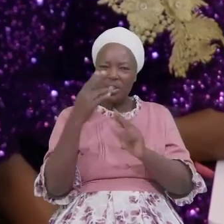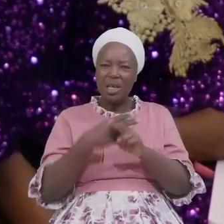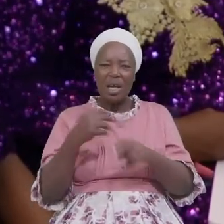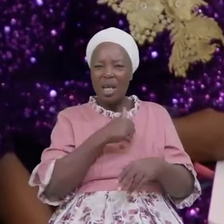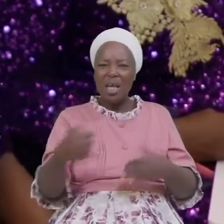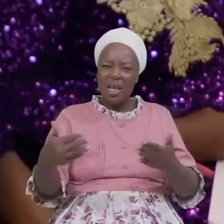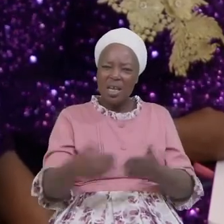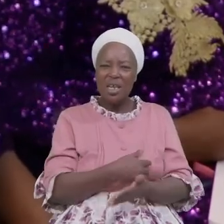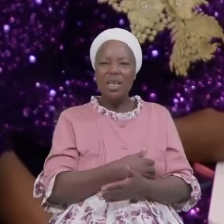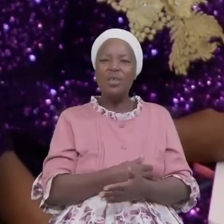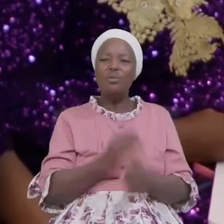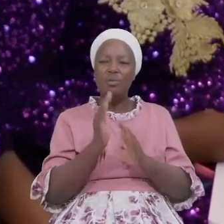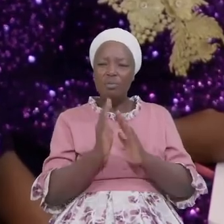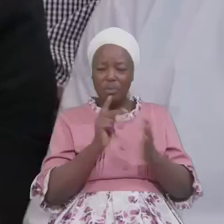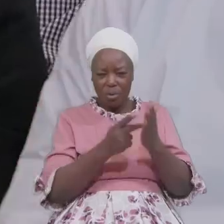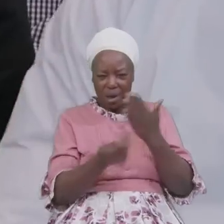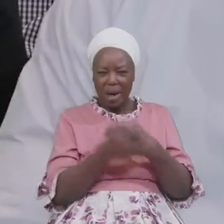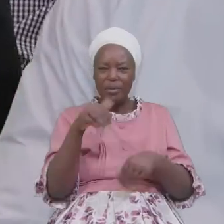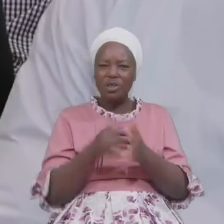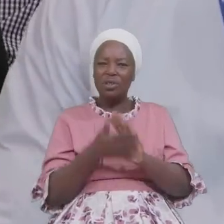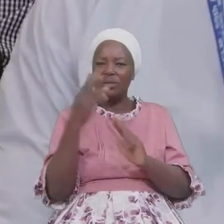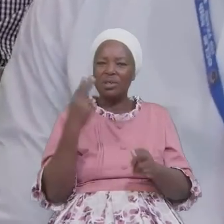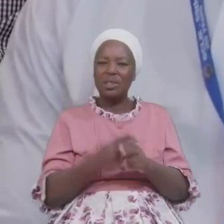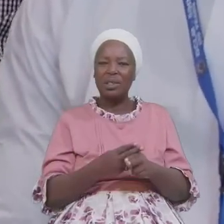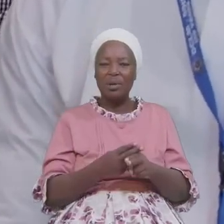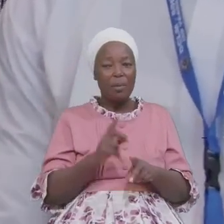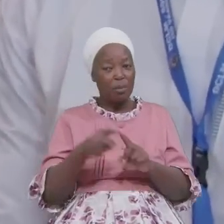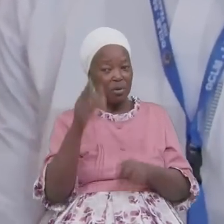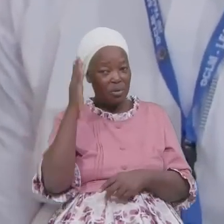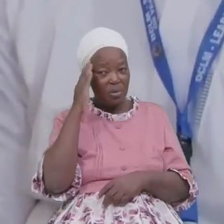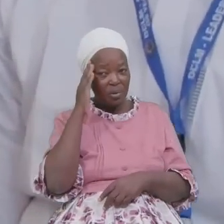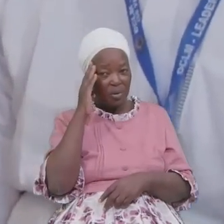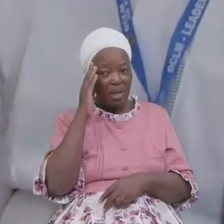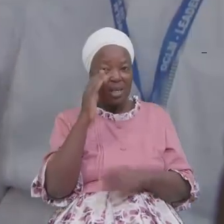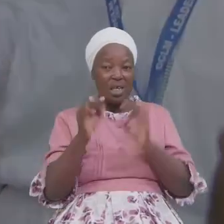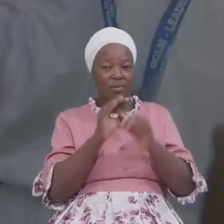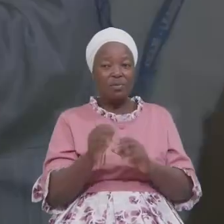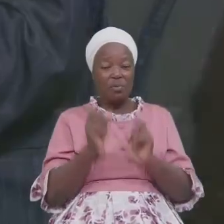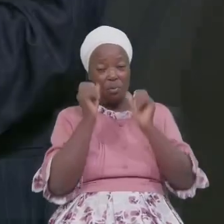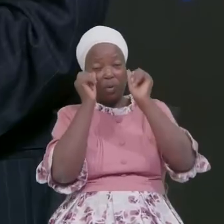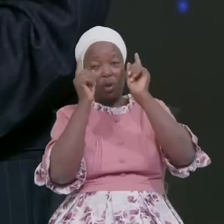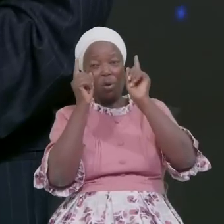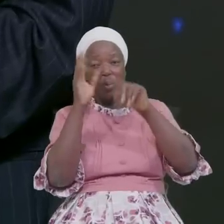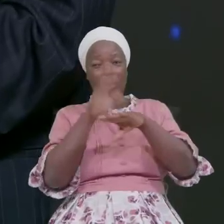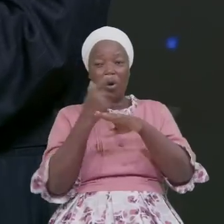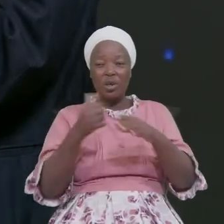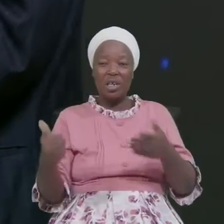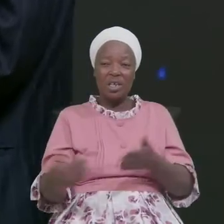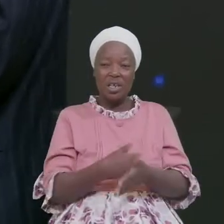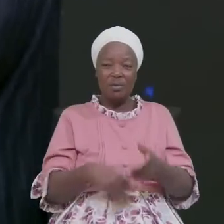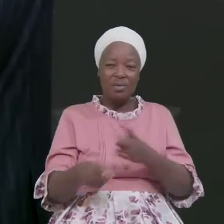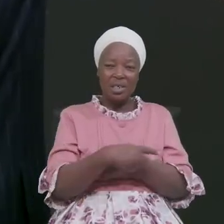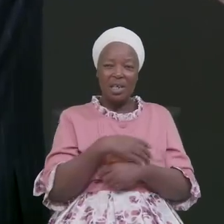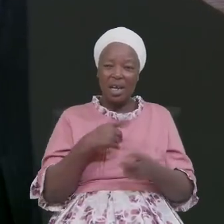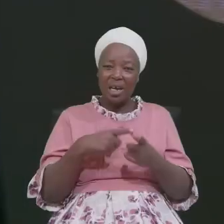new agenda. But you know, if you wake up on a new day and you